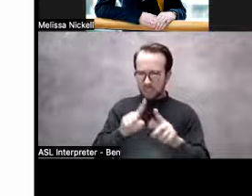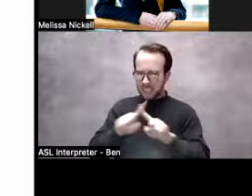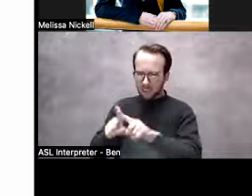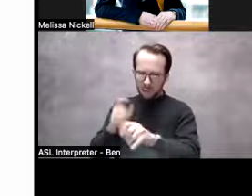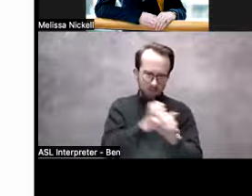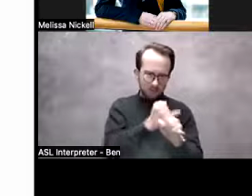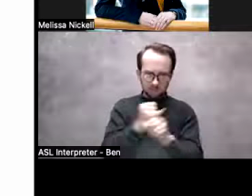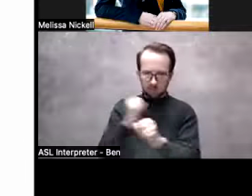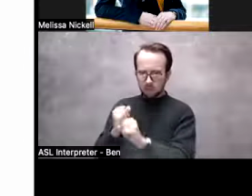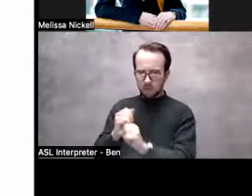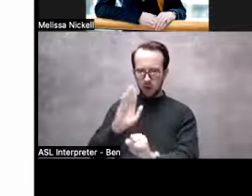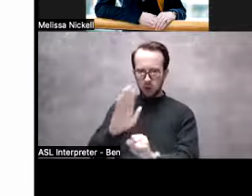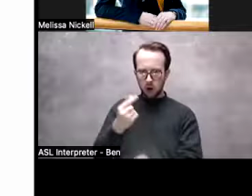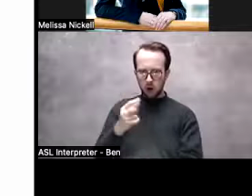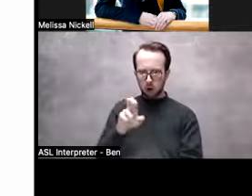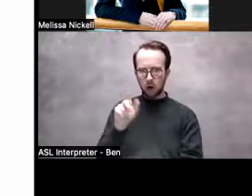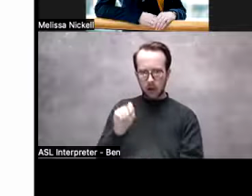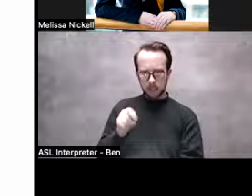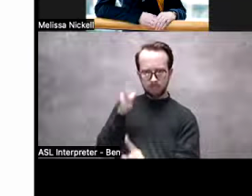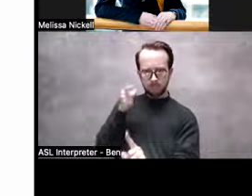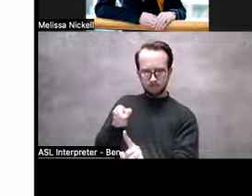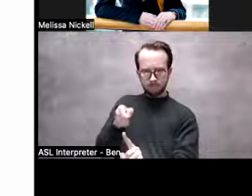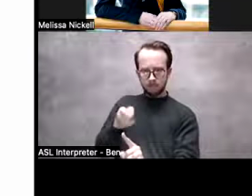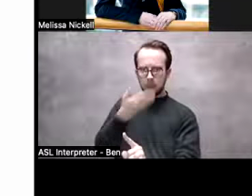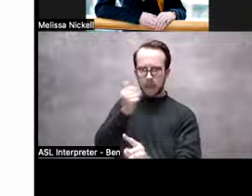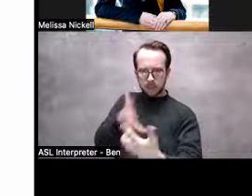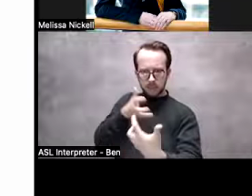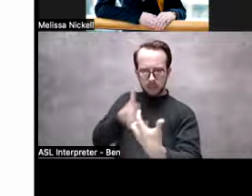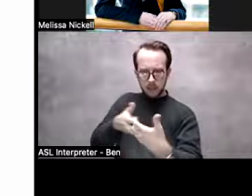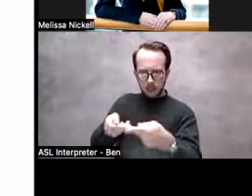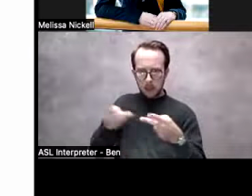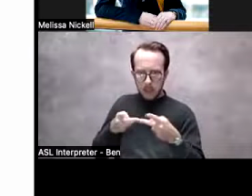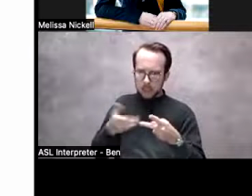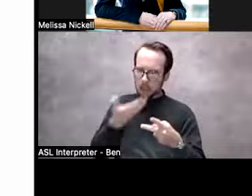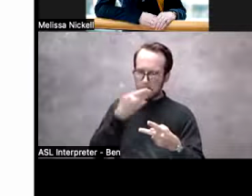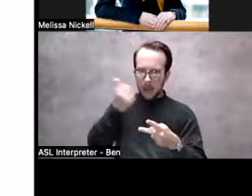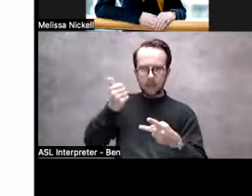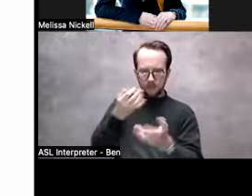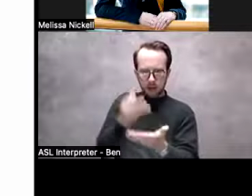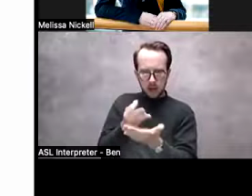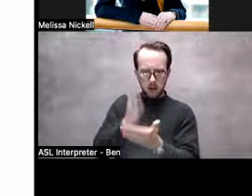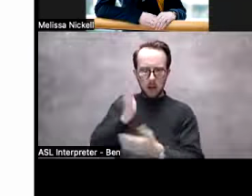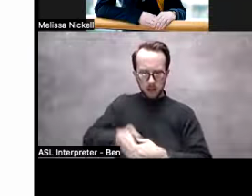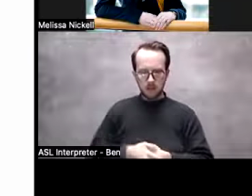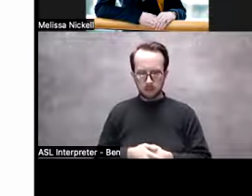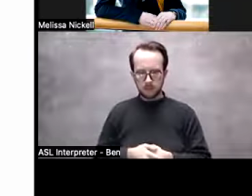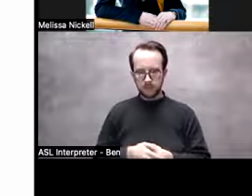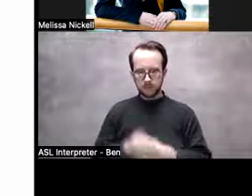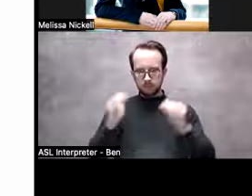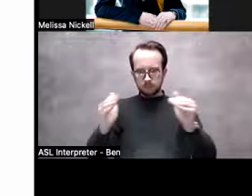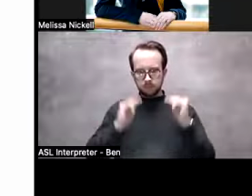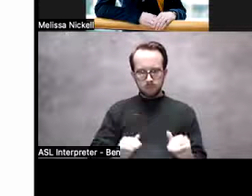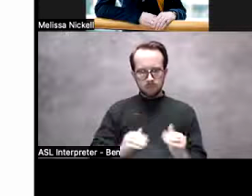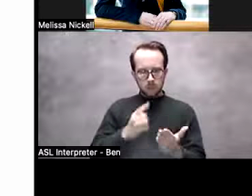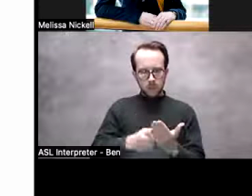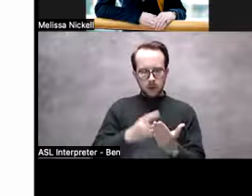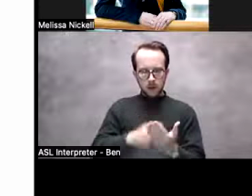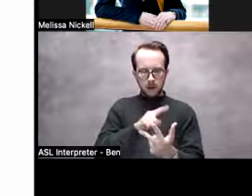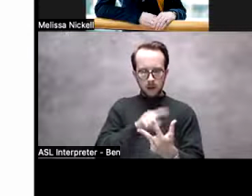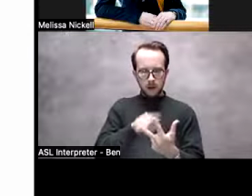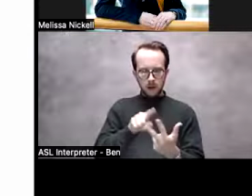grant to the best place to give you the greatest likelihood of funding. And then I'm going to go over these 3 grant